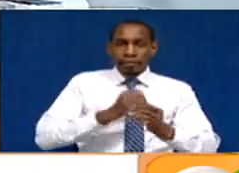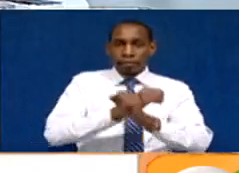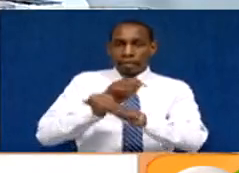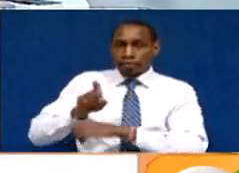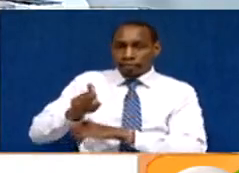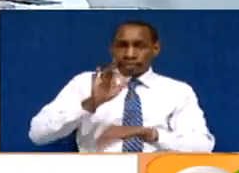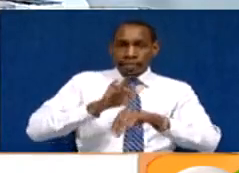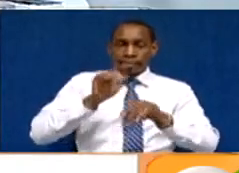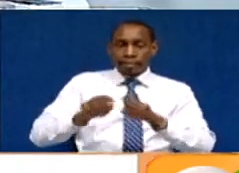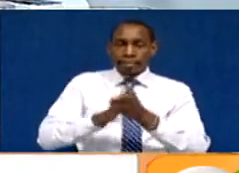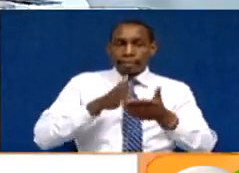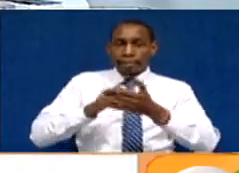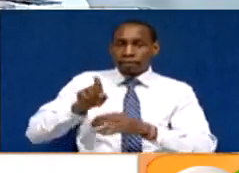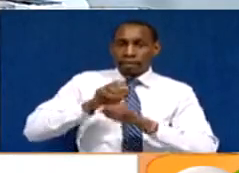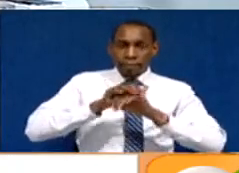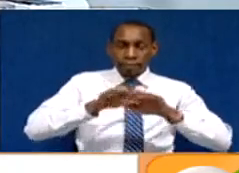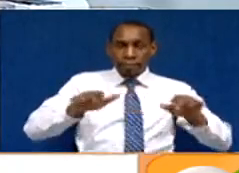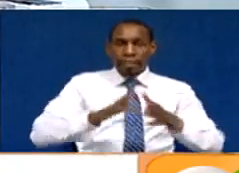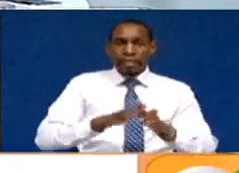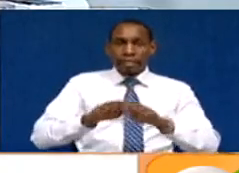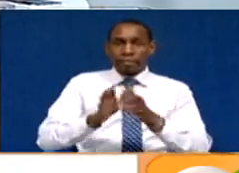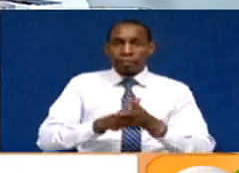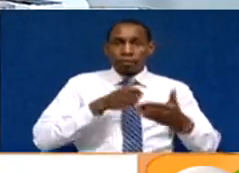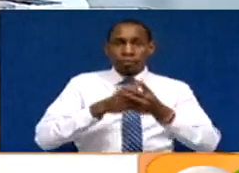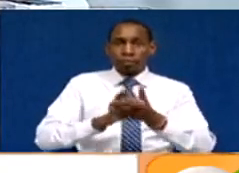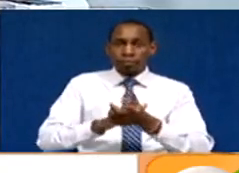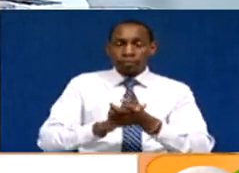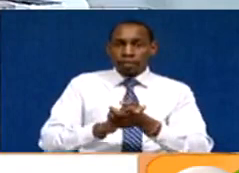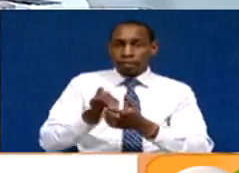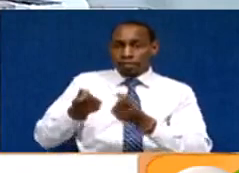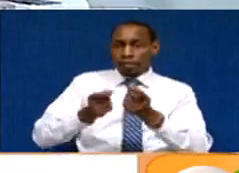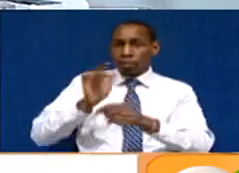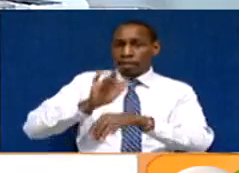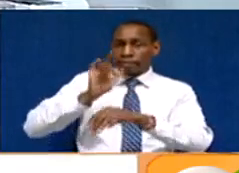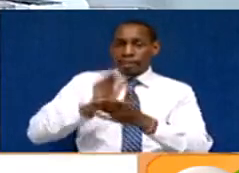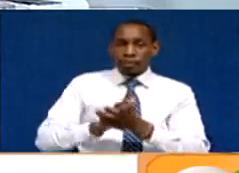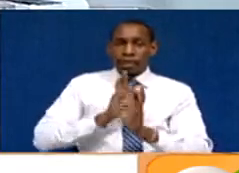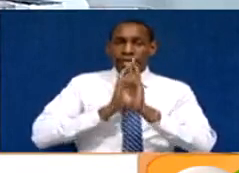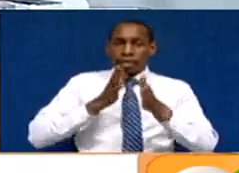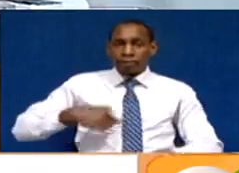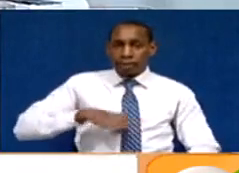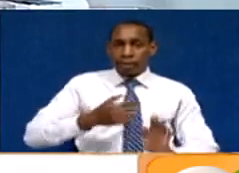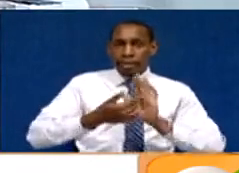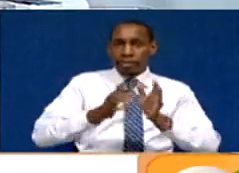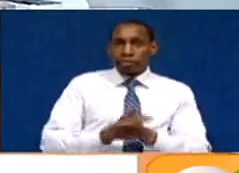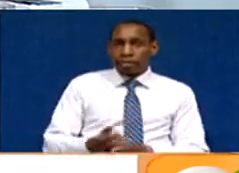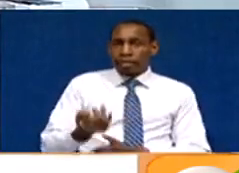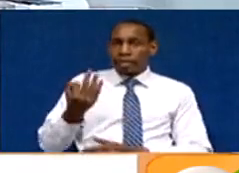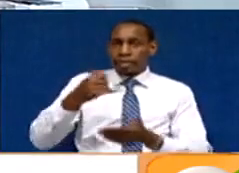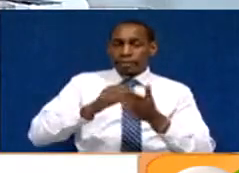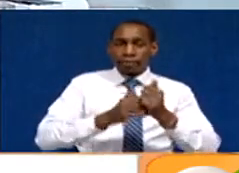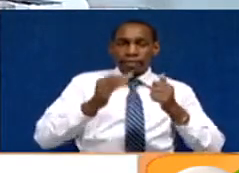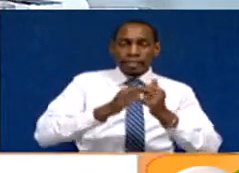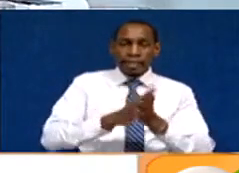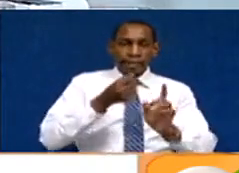ultimately blocking the spread of the virus, preventing even mild infections. And as Raquel Mugai reports, 3 of the 18